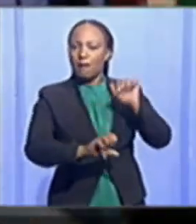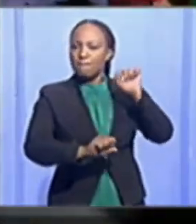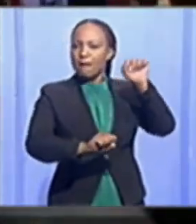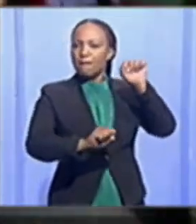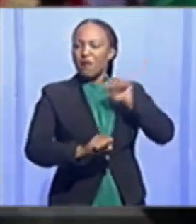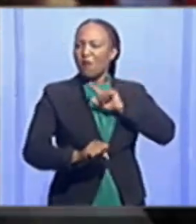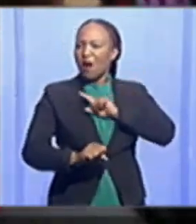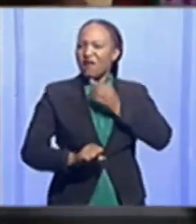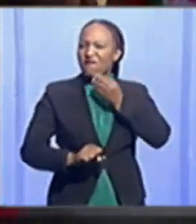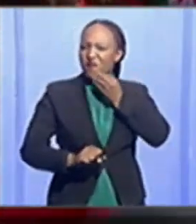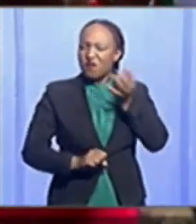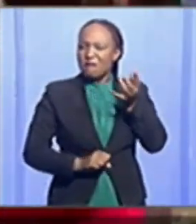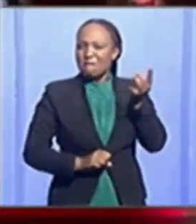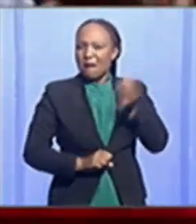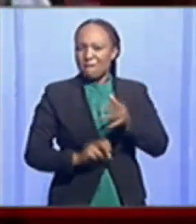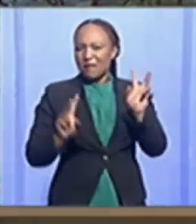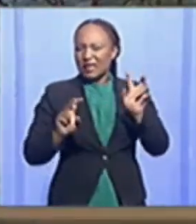ya dijo.